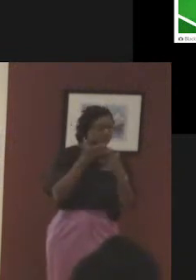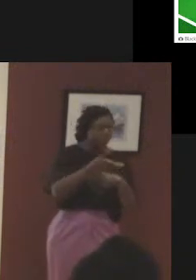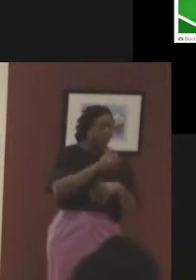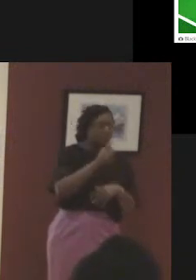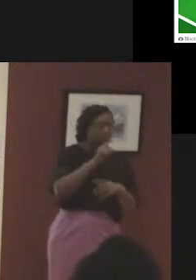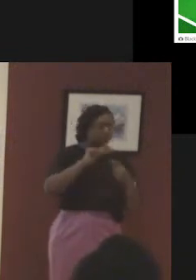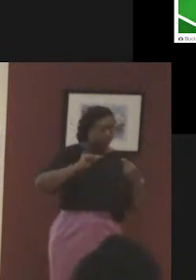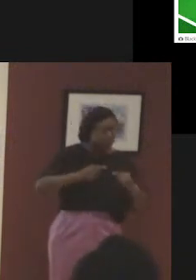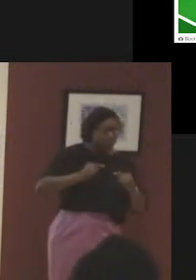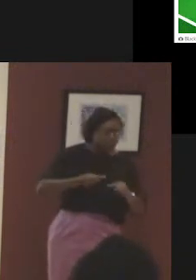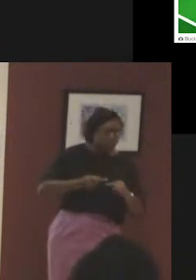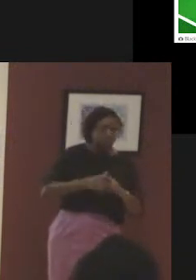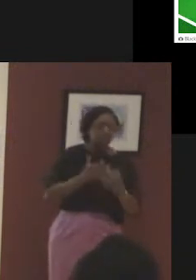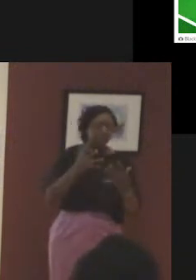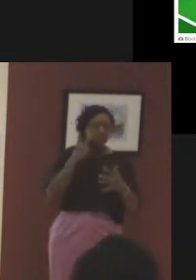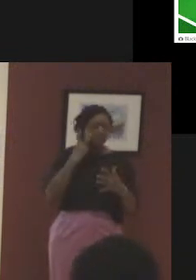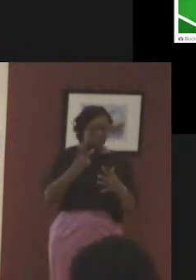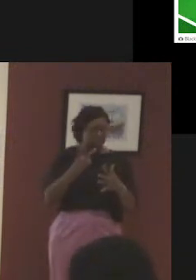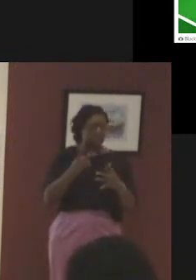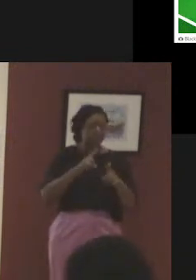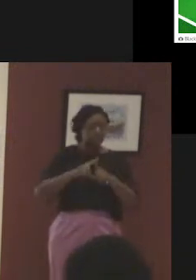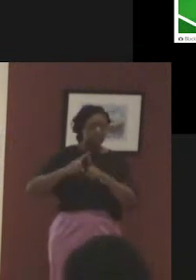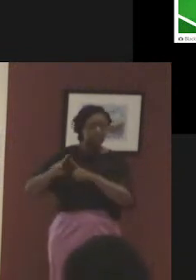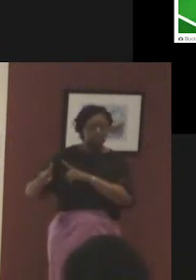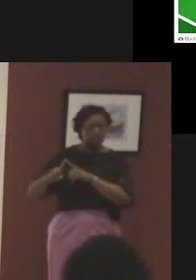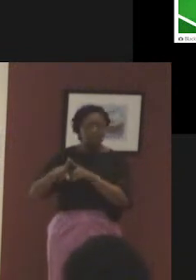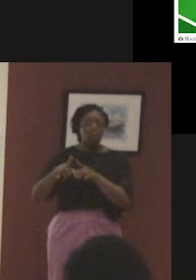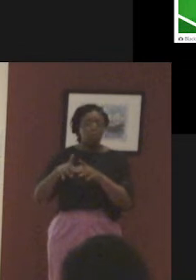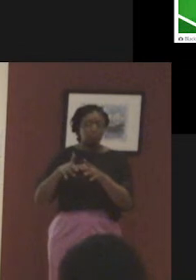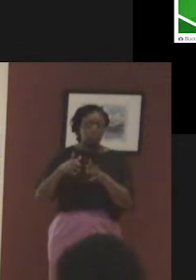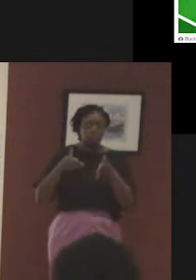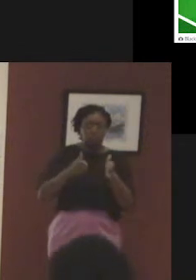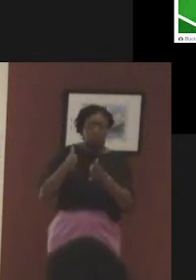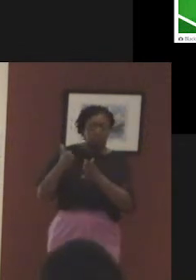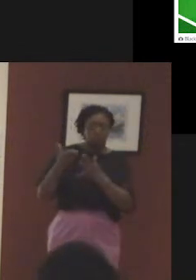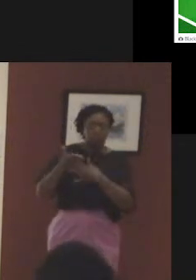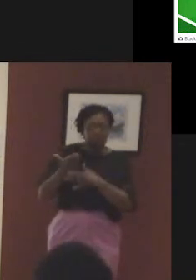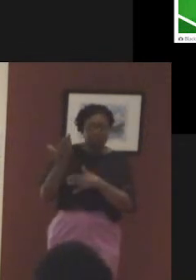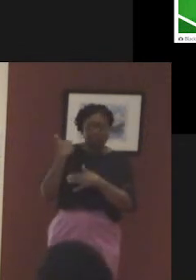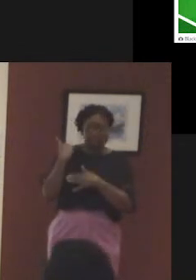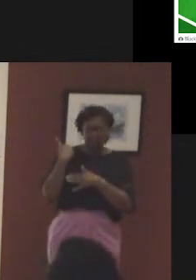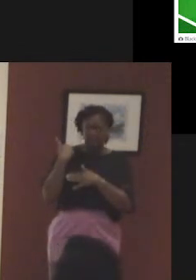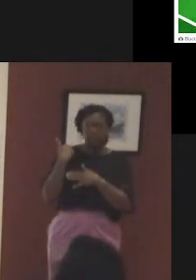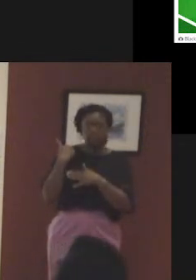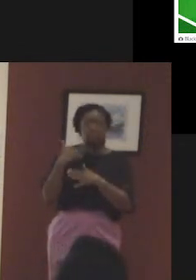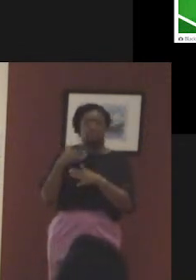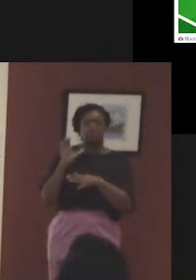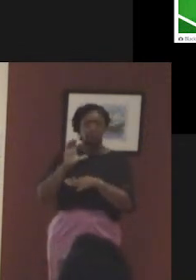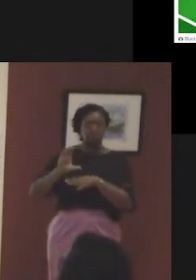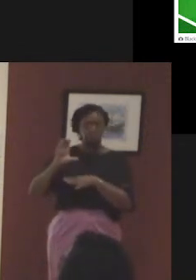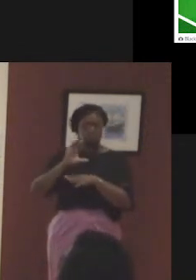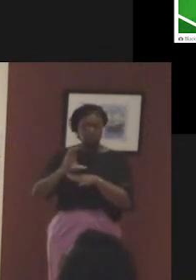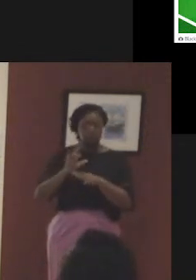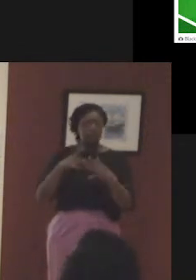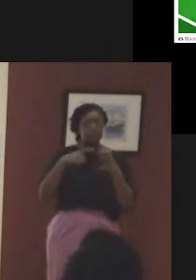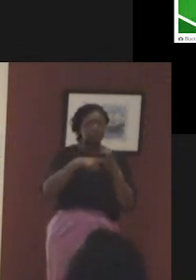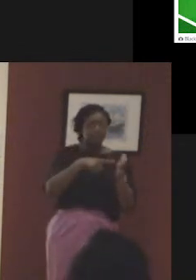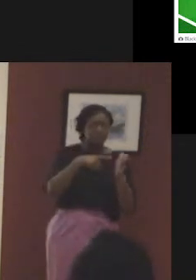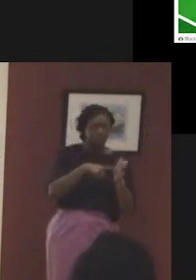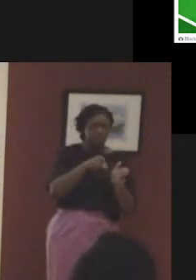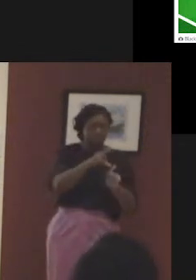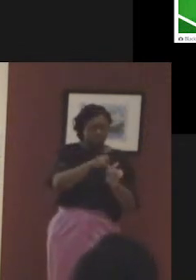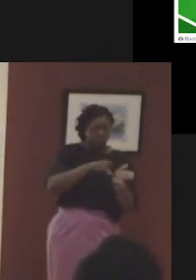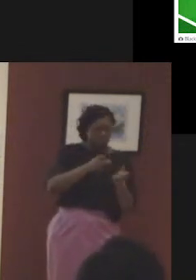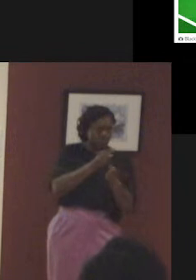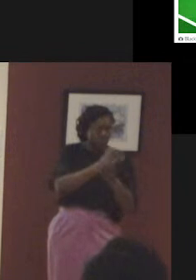this materialize in various forms over the last century, from the surgical experiments performed without anesthesia on enslaved